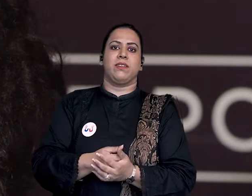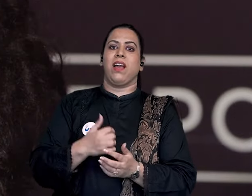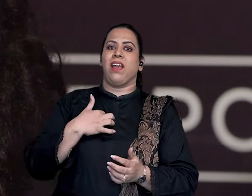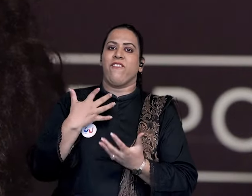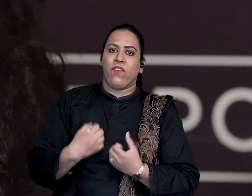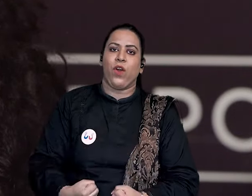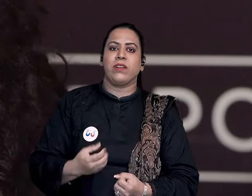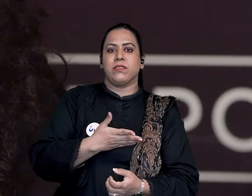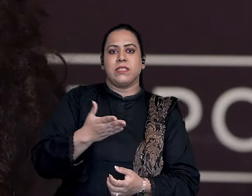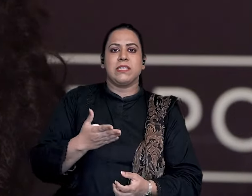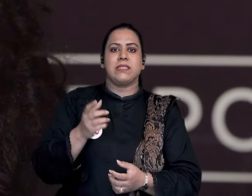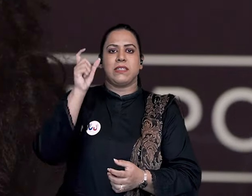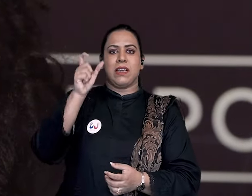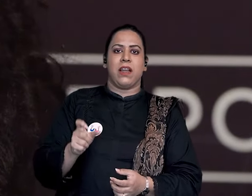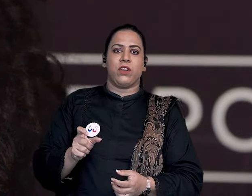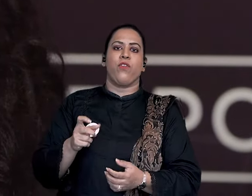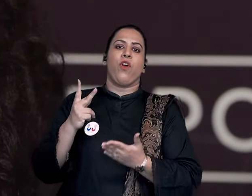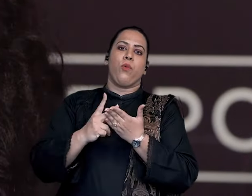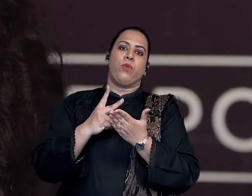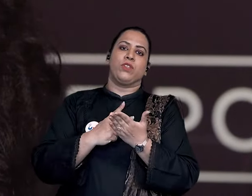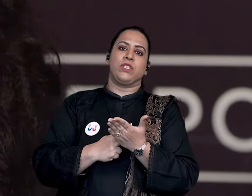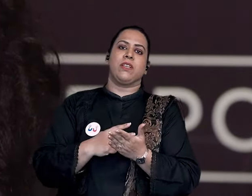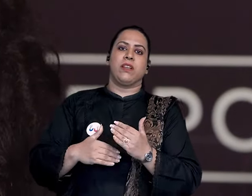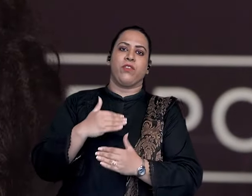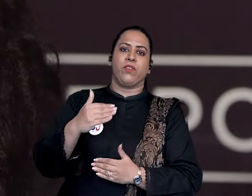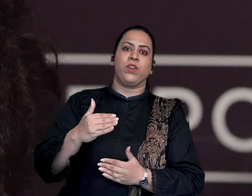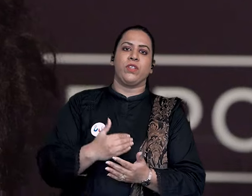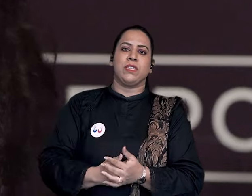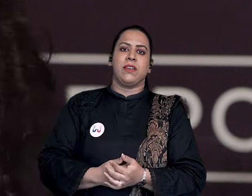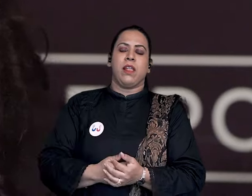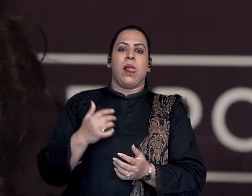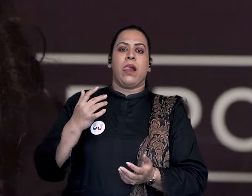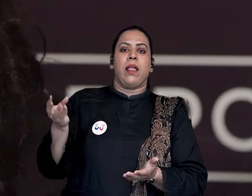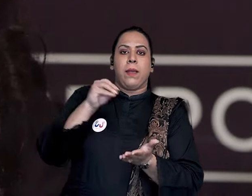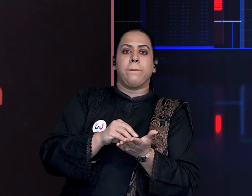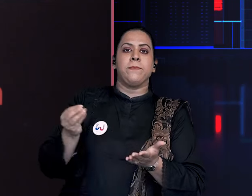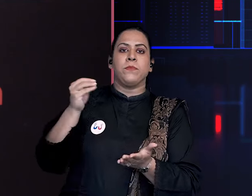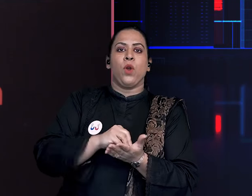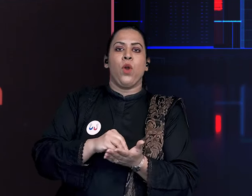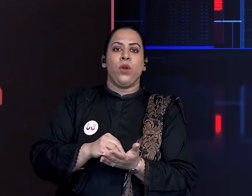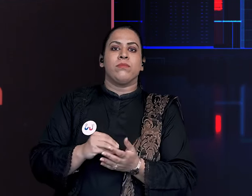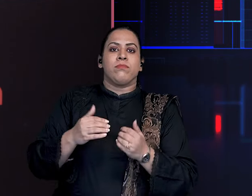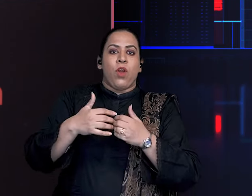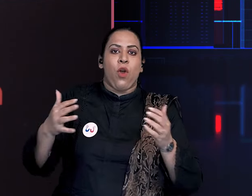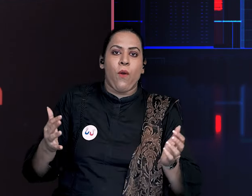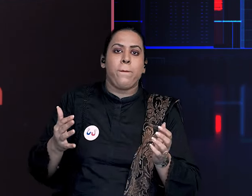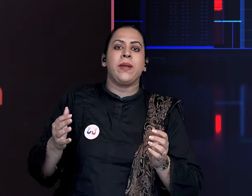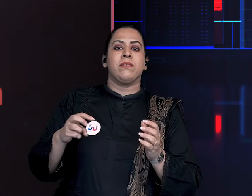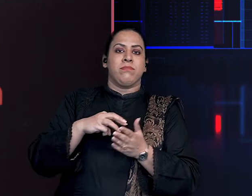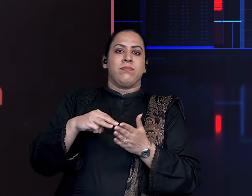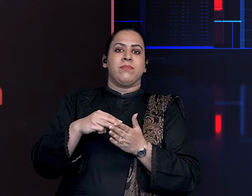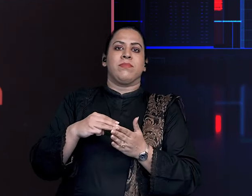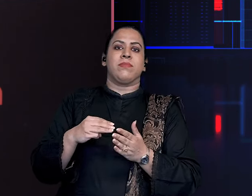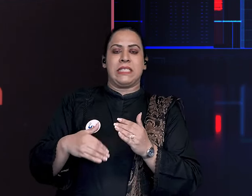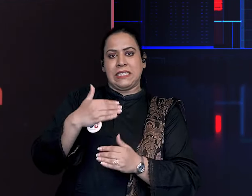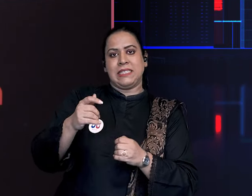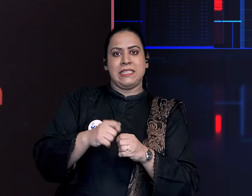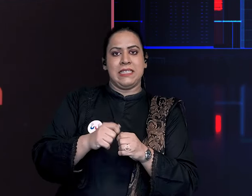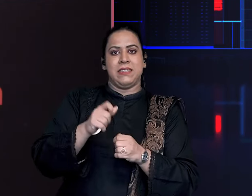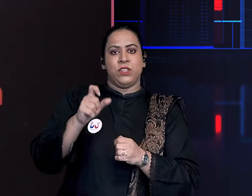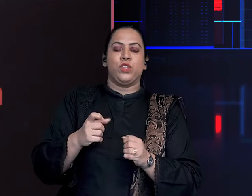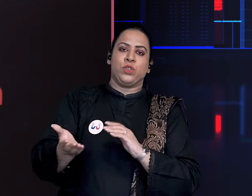It is the intention of to produce the film is to generate debate. When you will be watching the film,